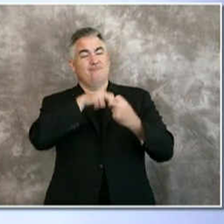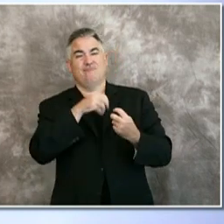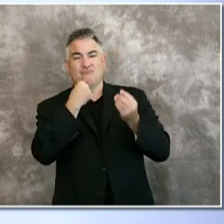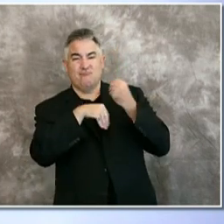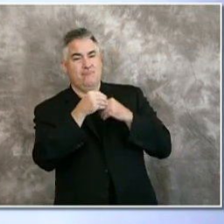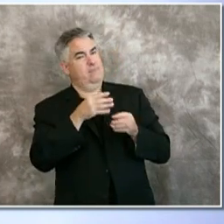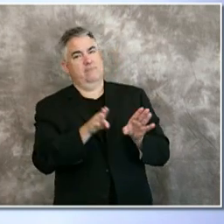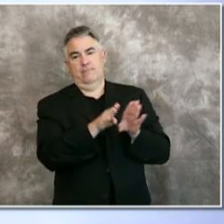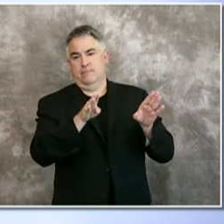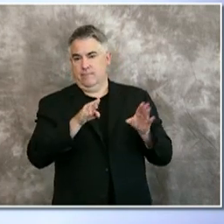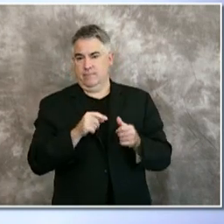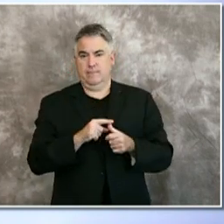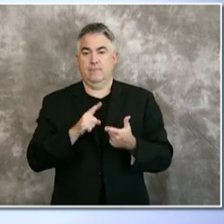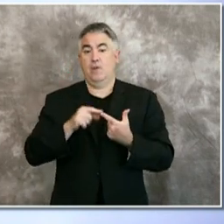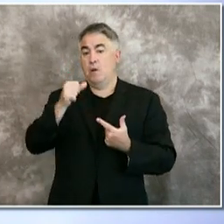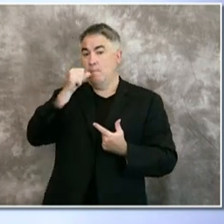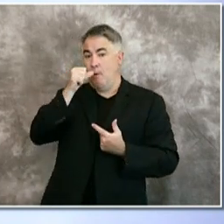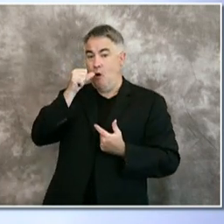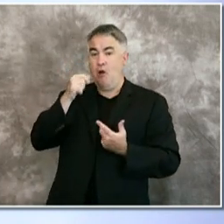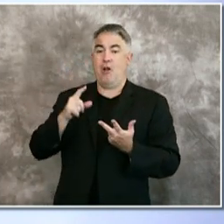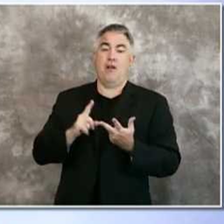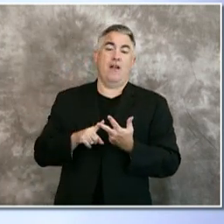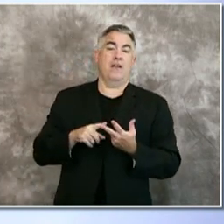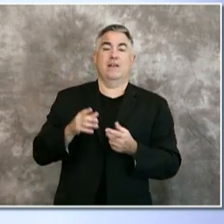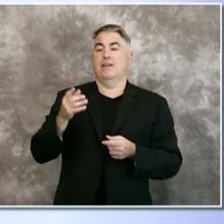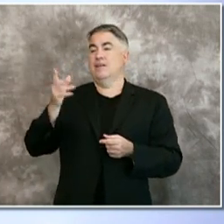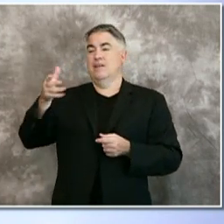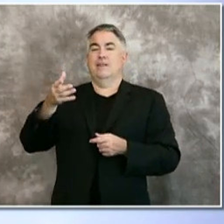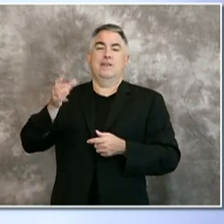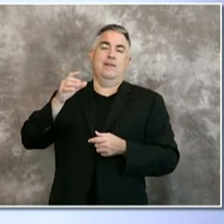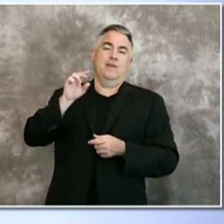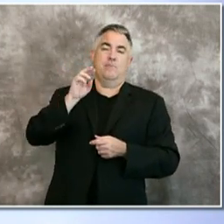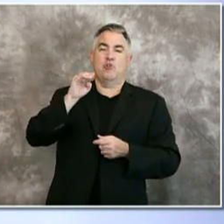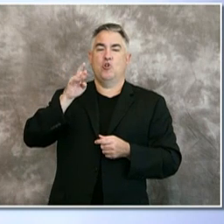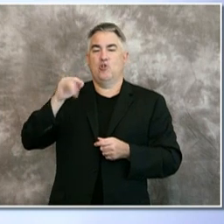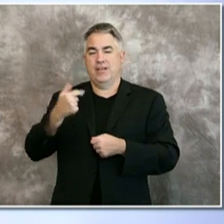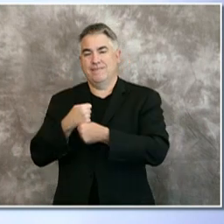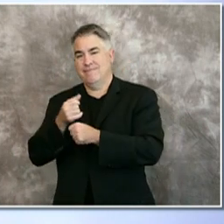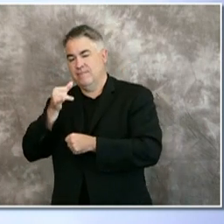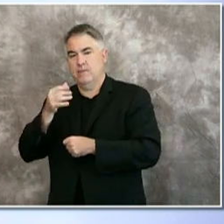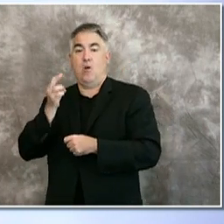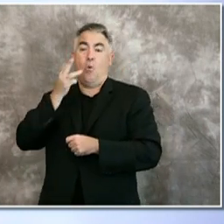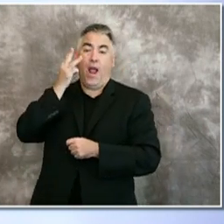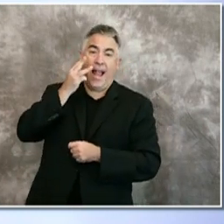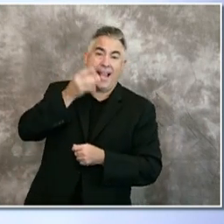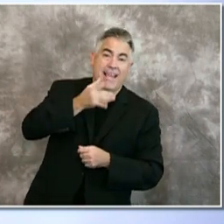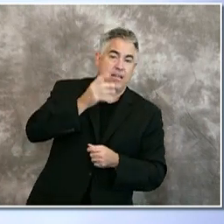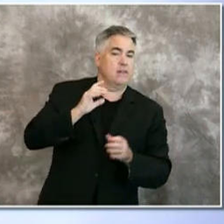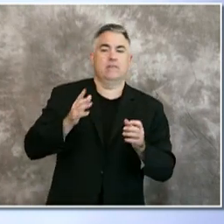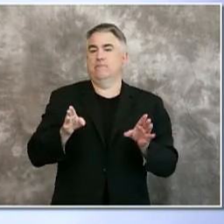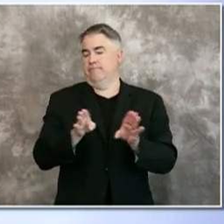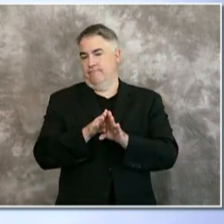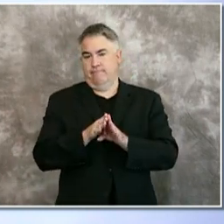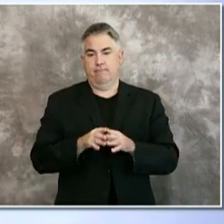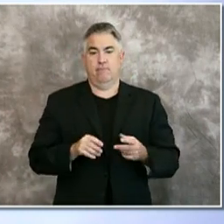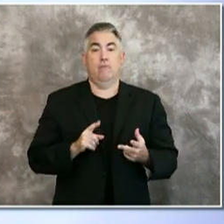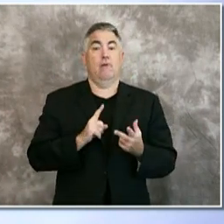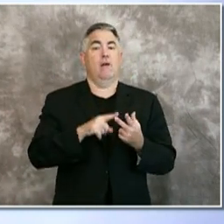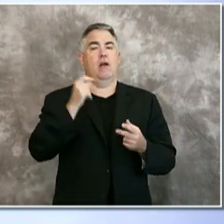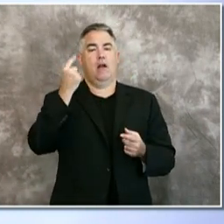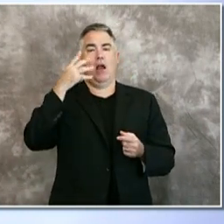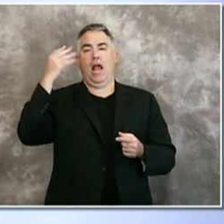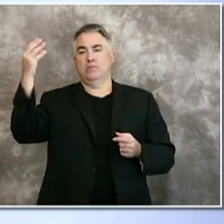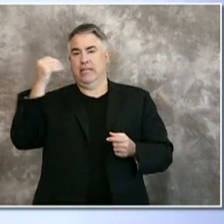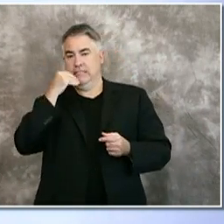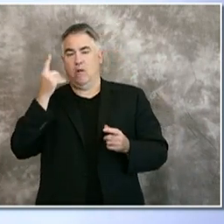bars, breweries, and pubs that serve food will be closed. They will be limited to outdoor dining only. In addition to outdoor